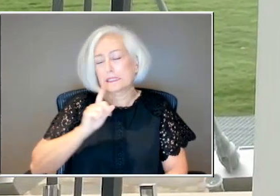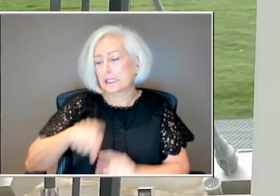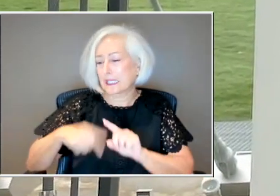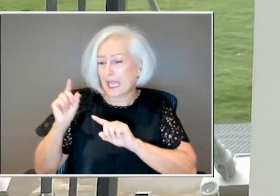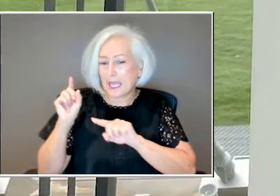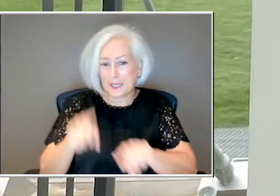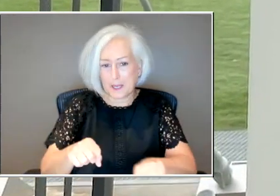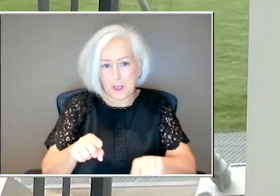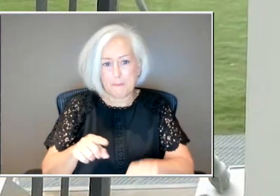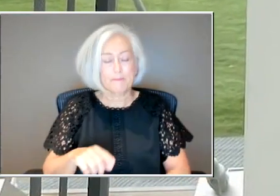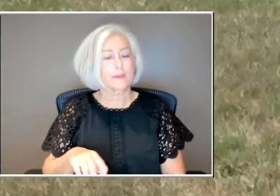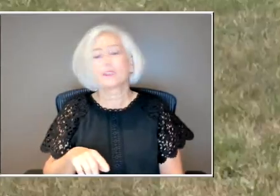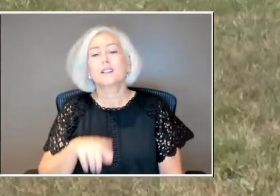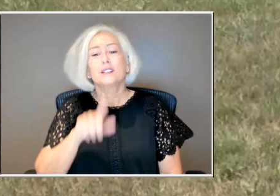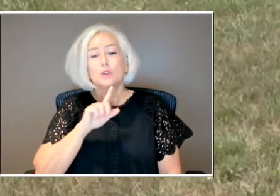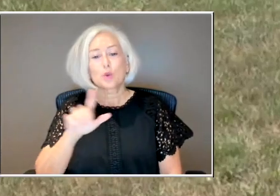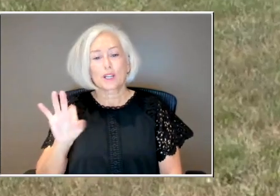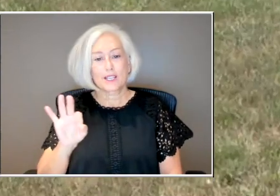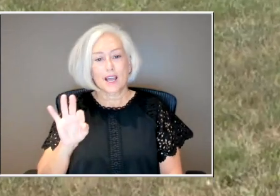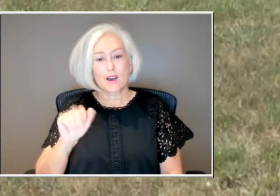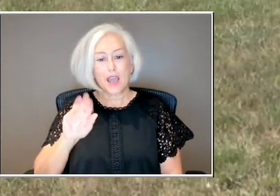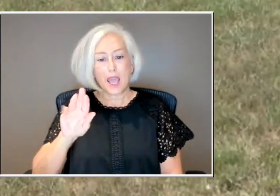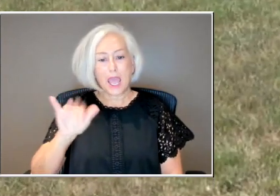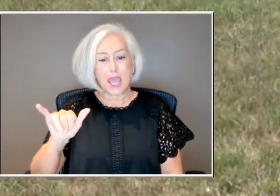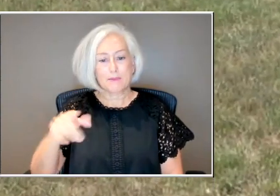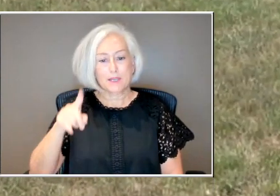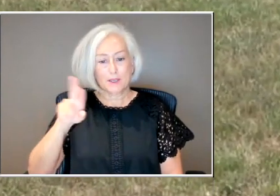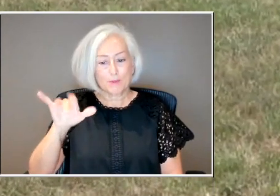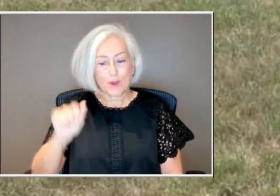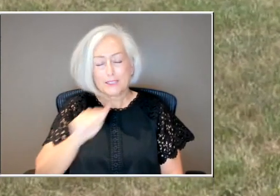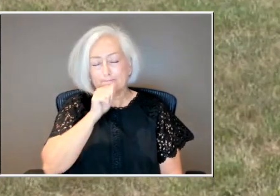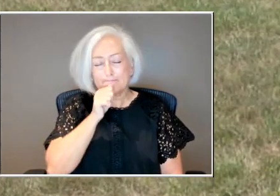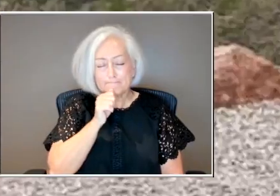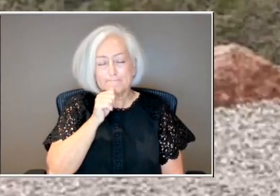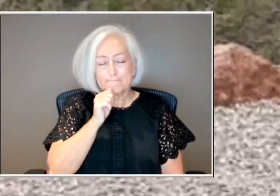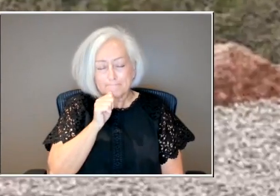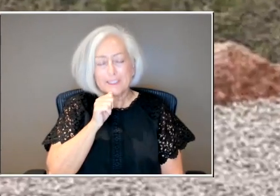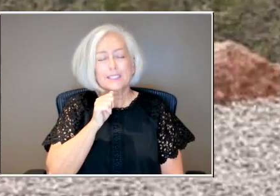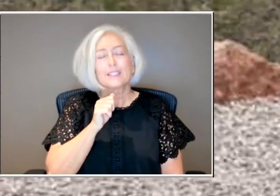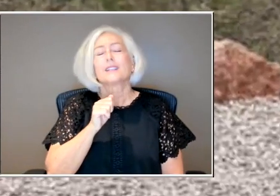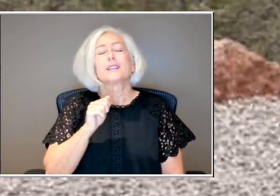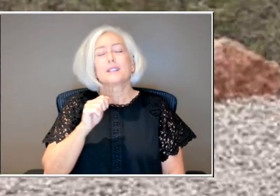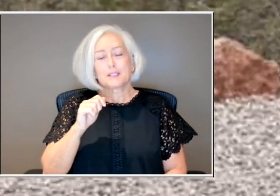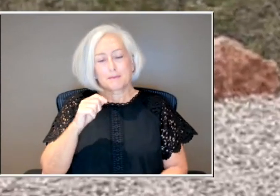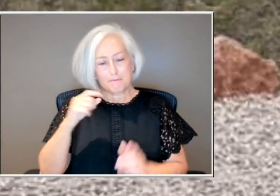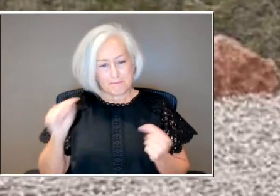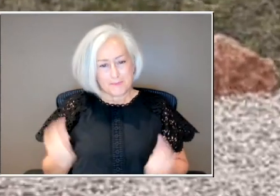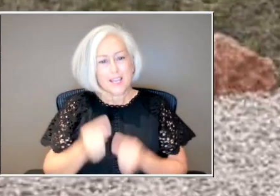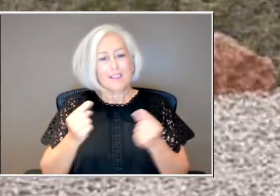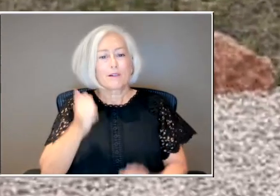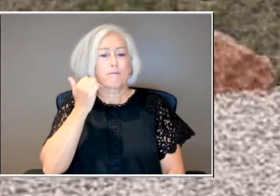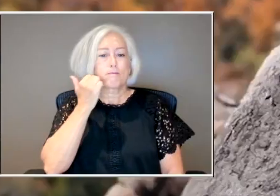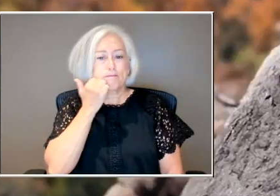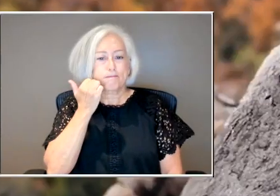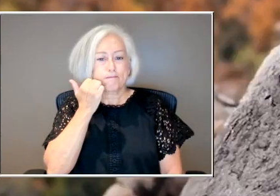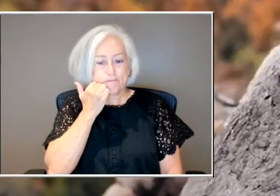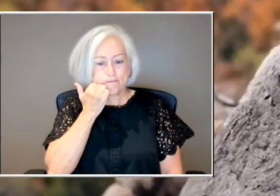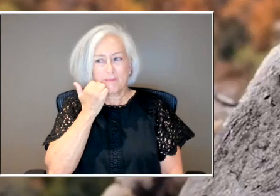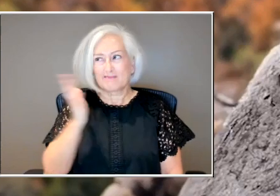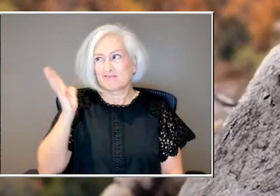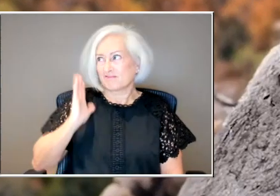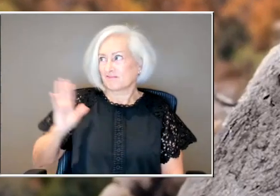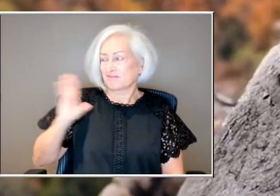29-year-old Abby Price suffered years of painful periods dating back to her teens. Fast forward, and in 2015,